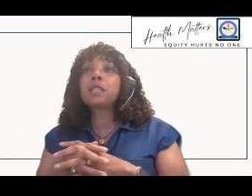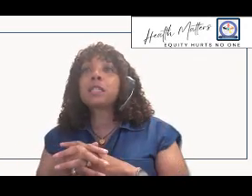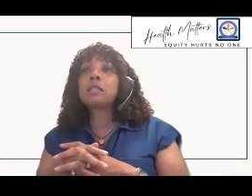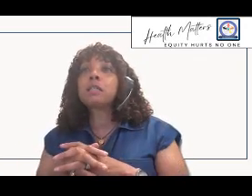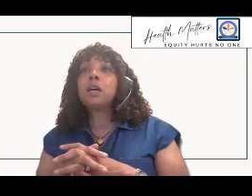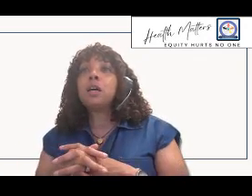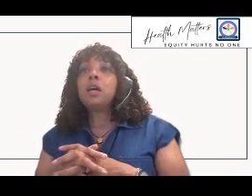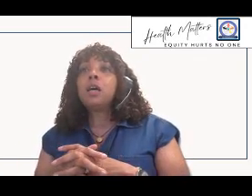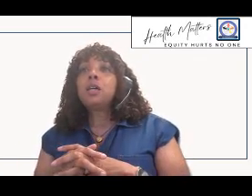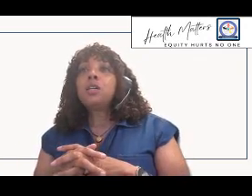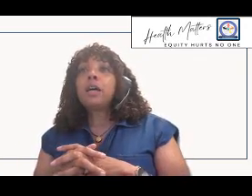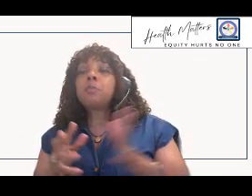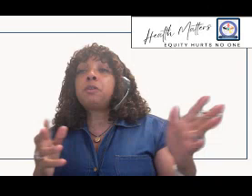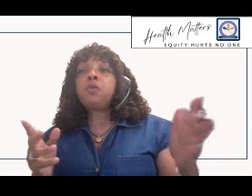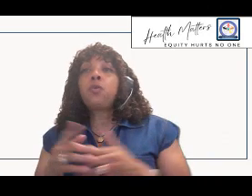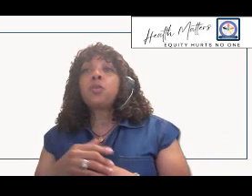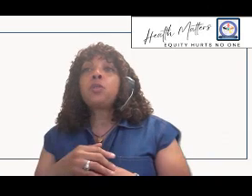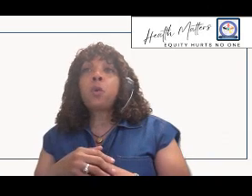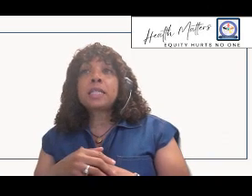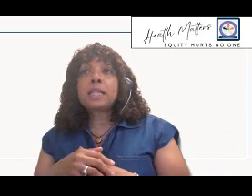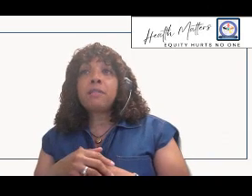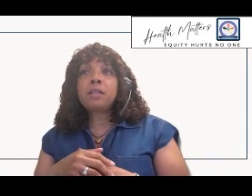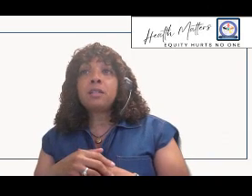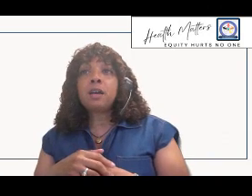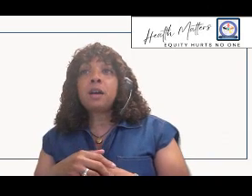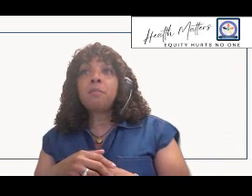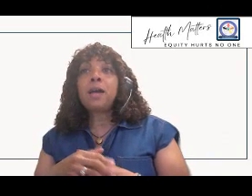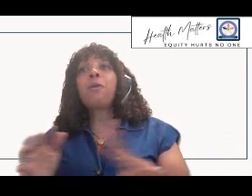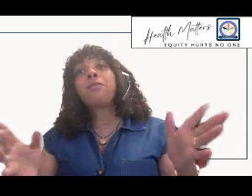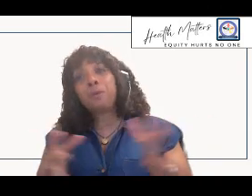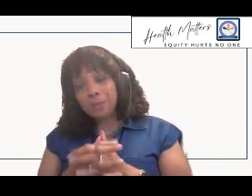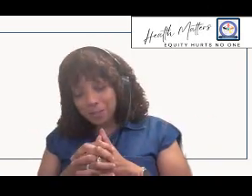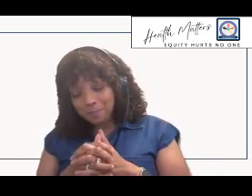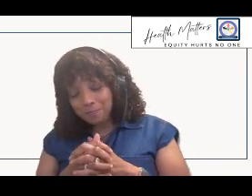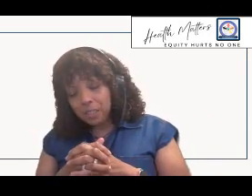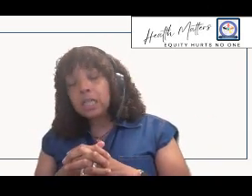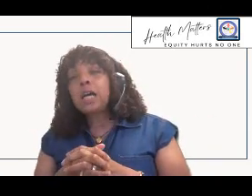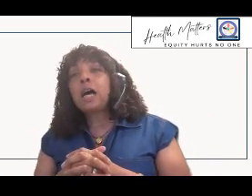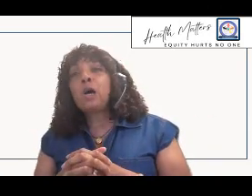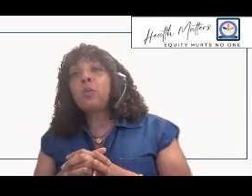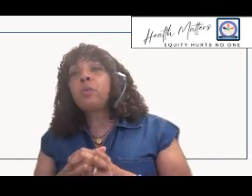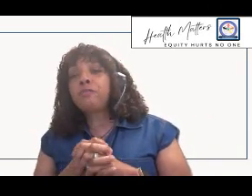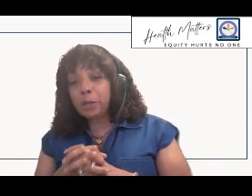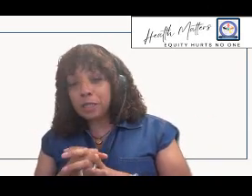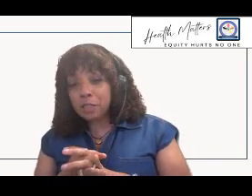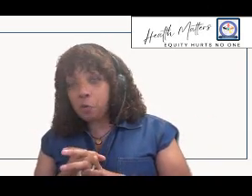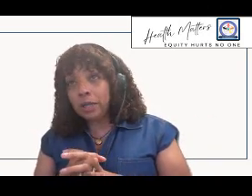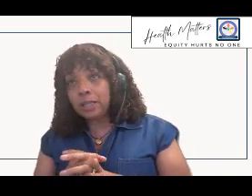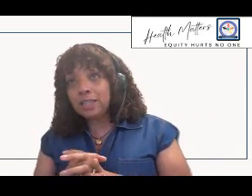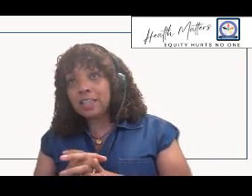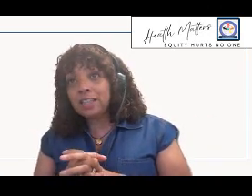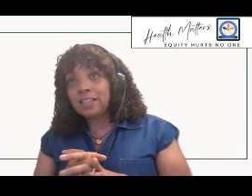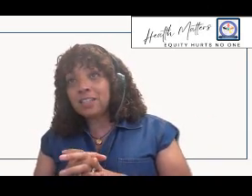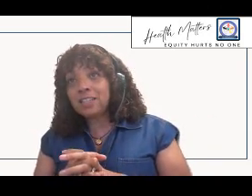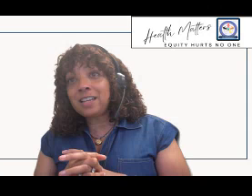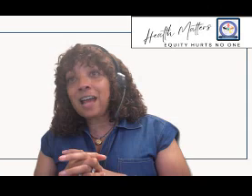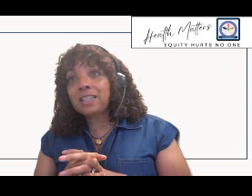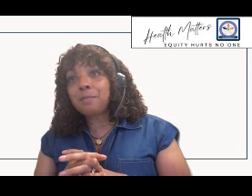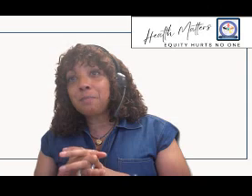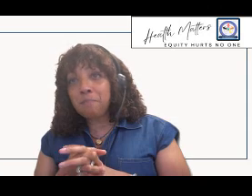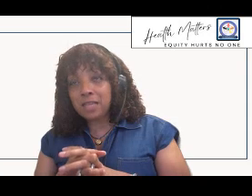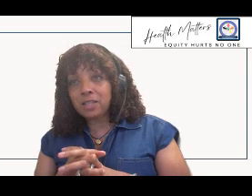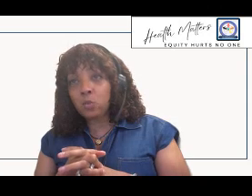obstetrician services. SB 247, health notes. We were very disappointed in seeing that this